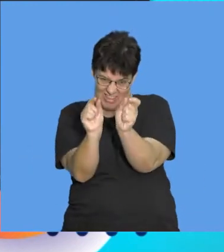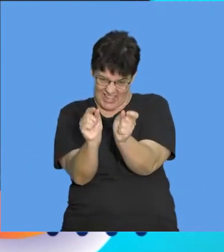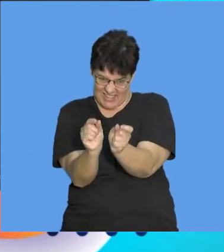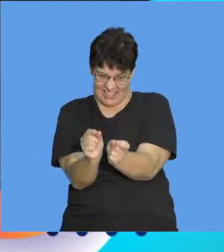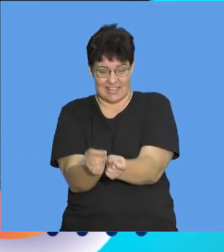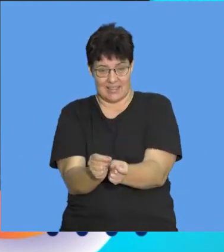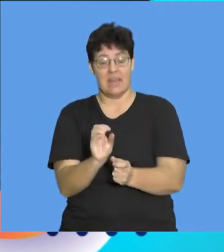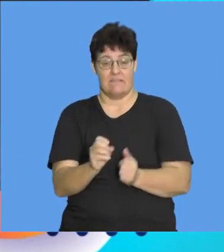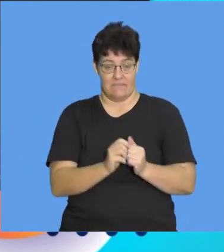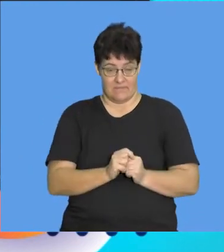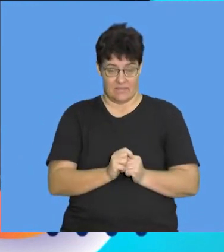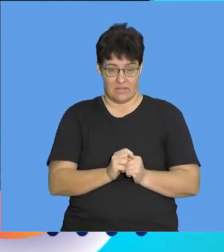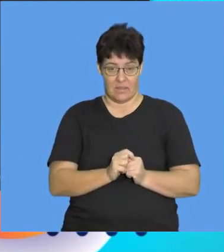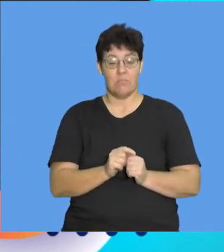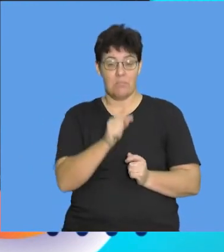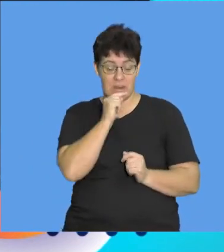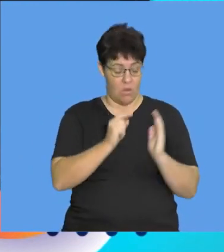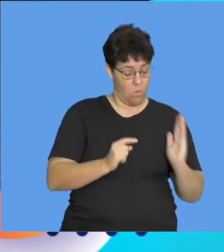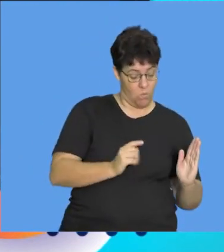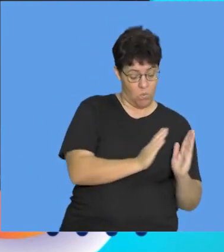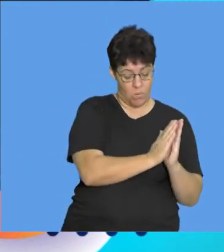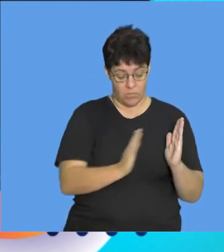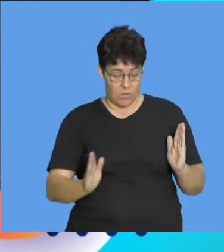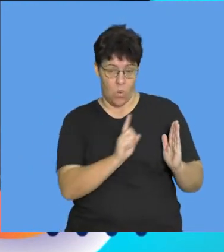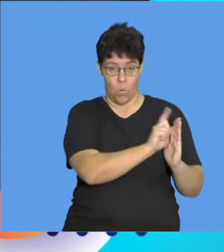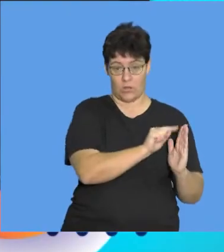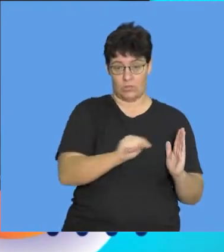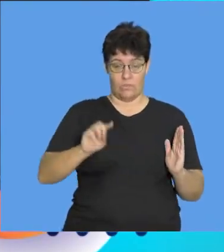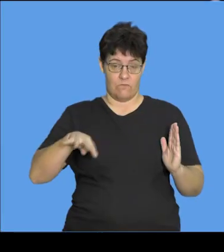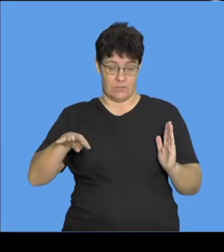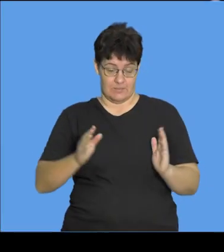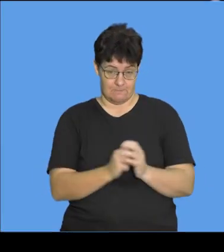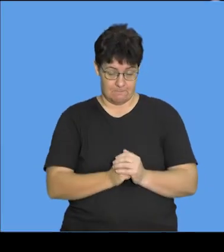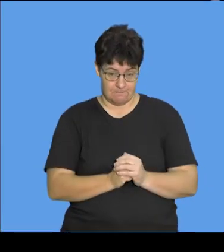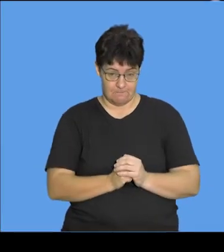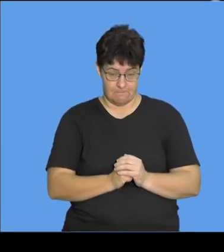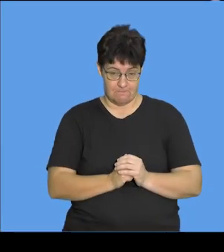the events that occur from day 1 to day 14.